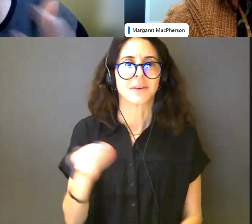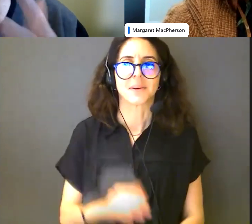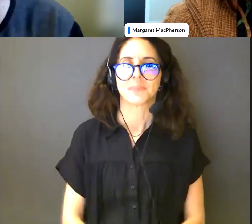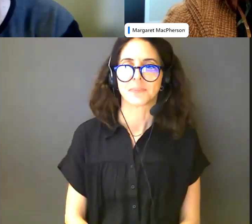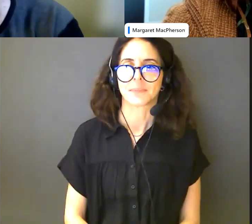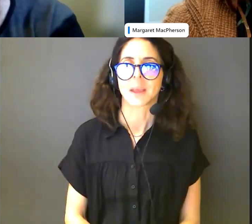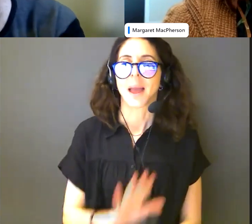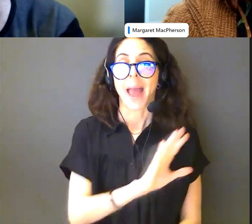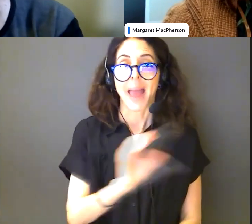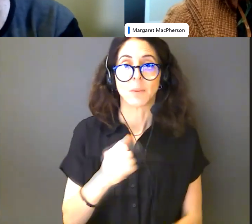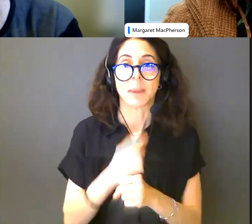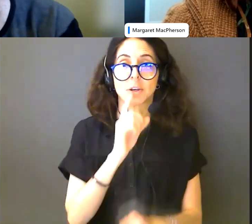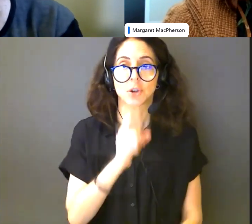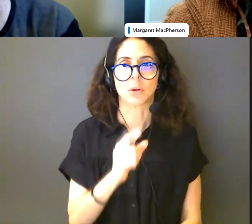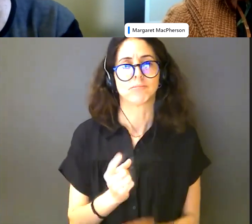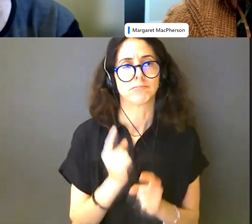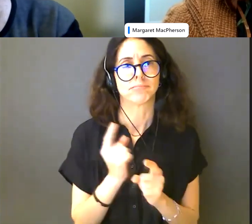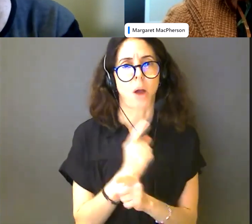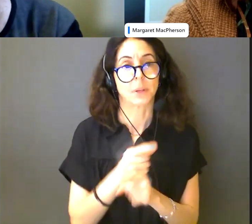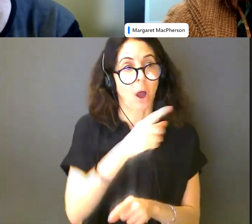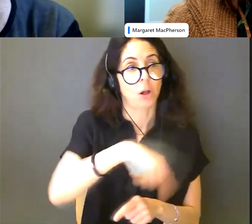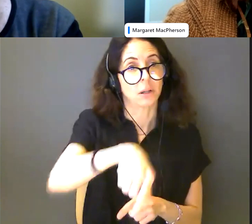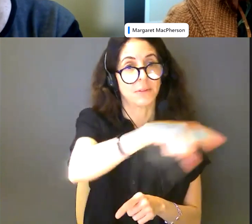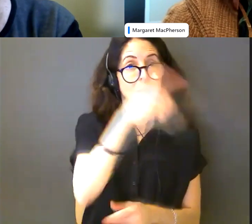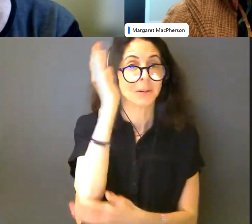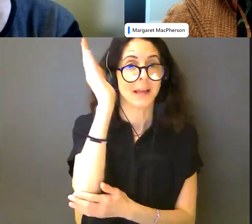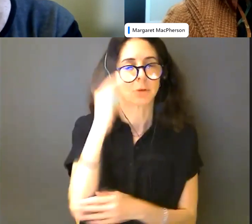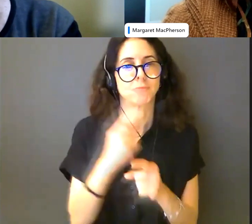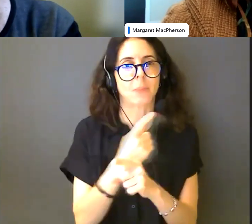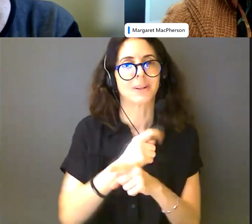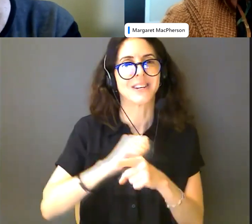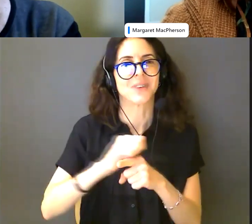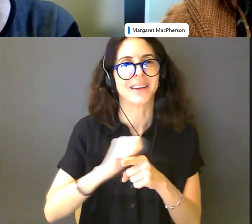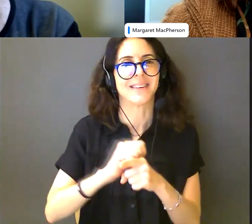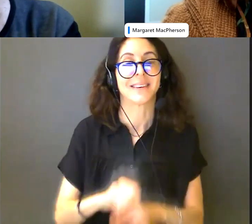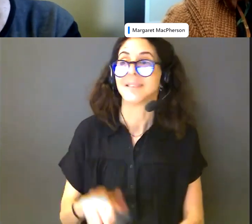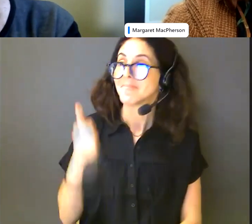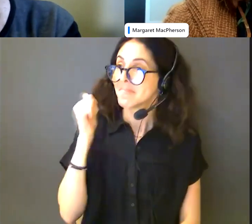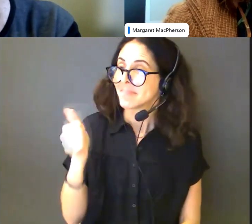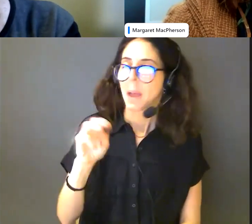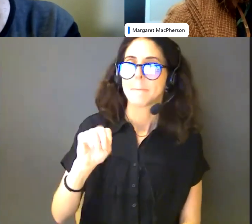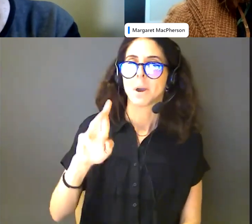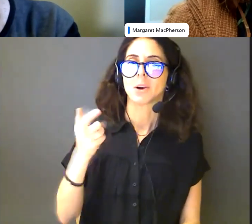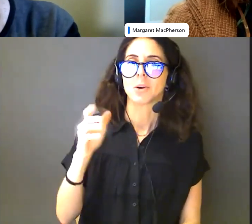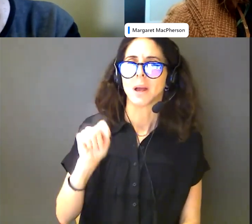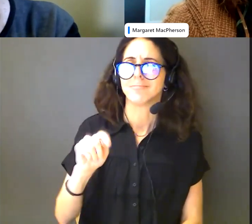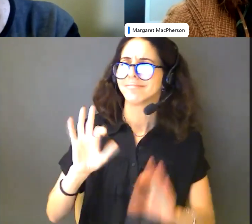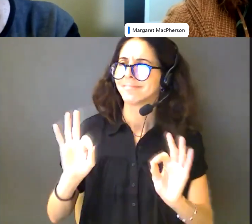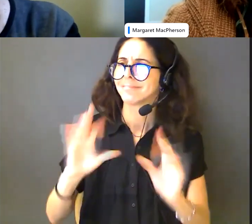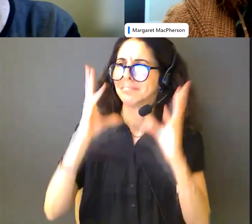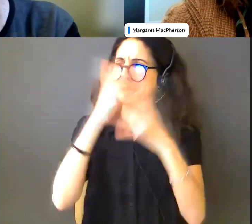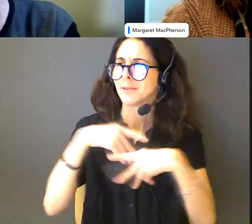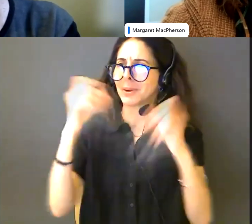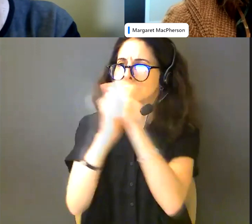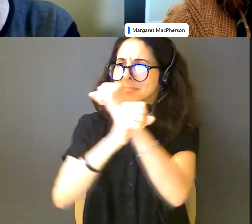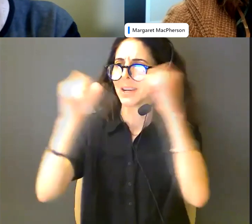make sure that they're properly trained to do the work. It's good. It's a great picture, Sherry. I thank